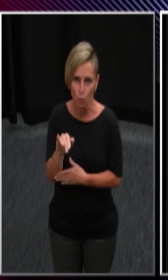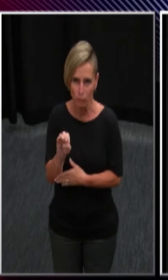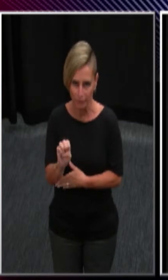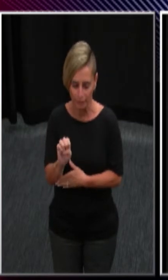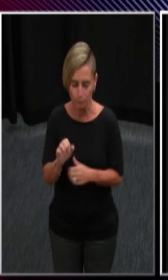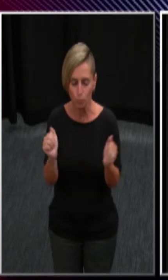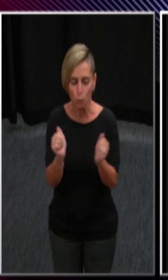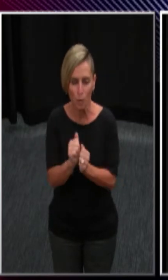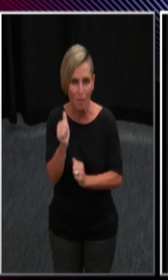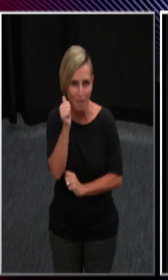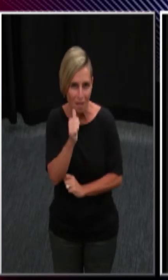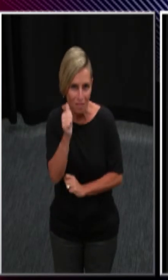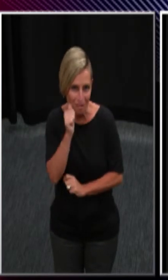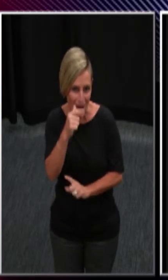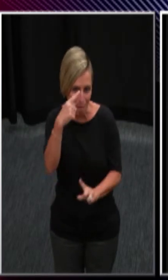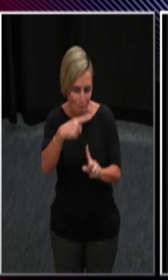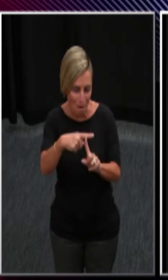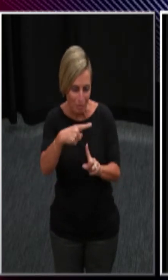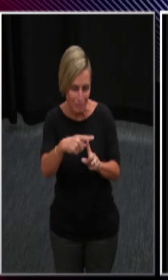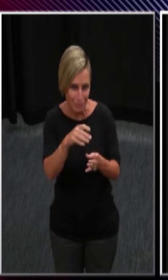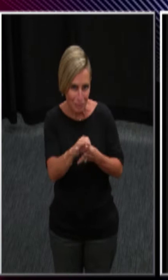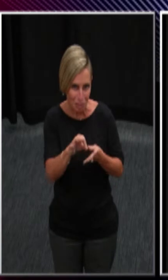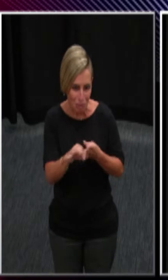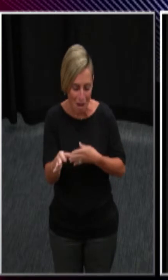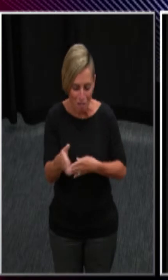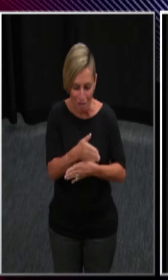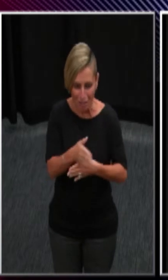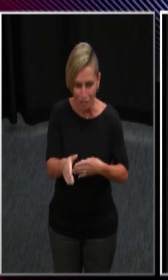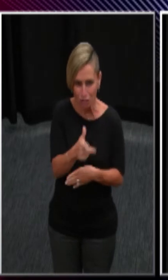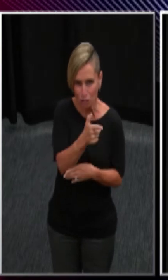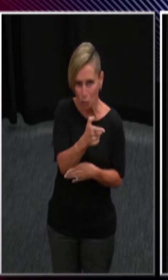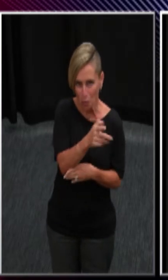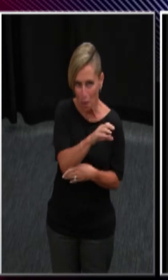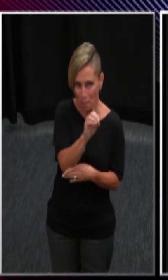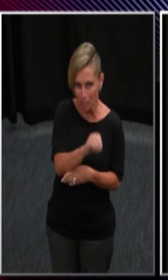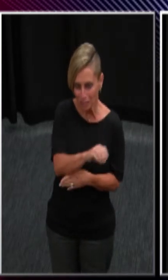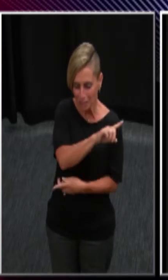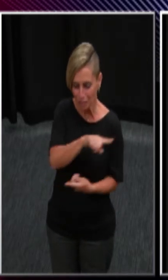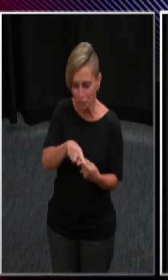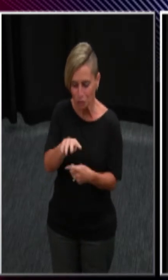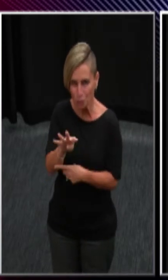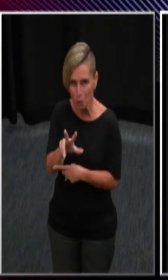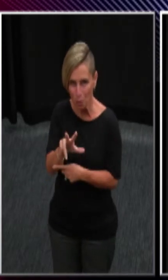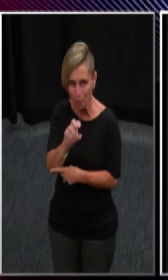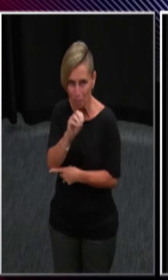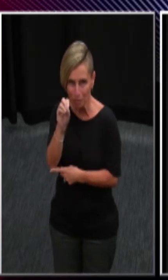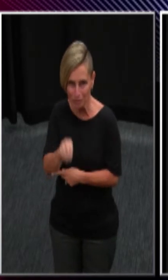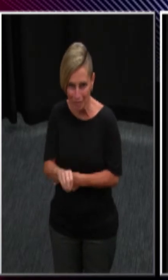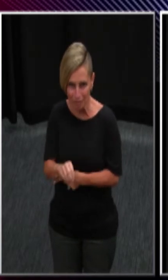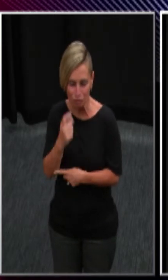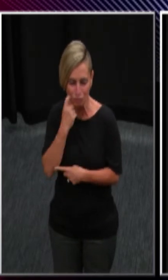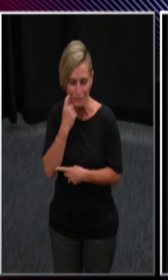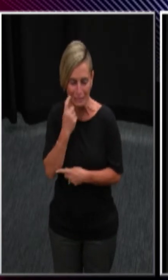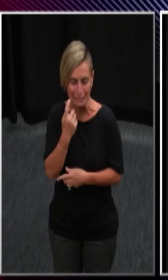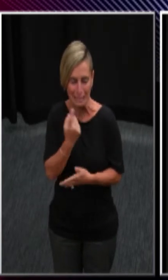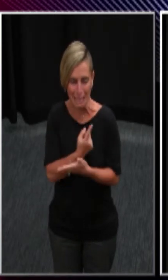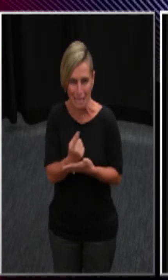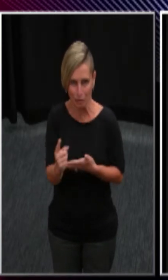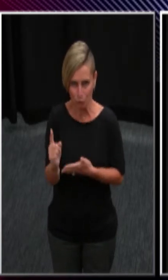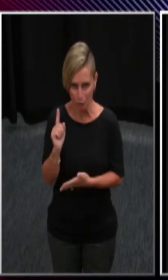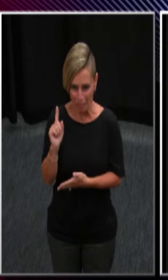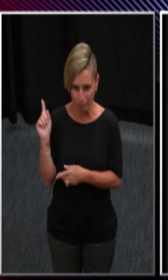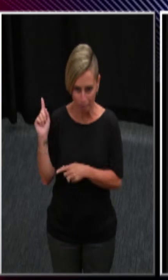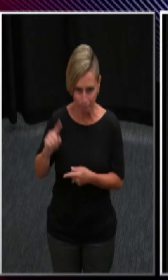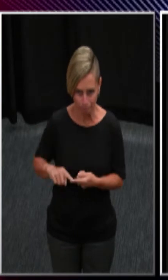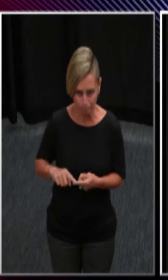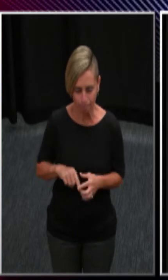daily positivity rate ranging from 21% to 43% over the past week. This